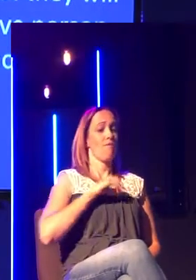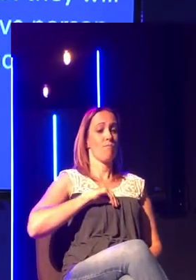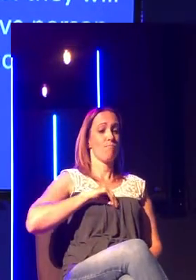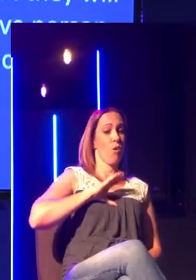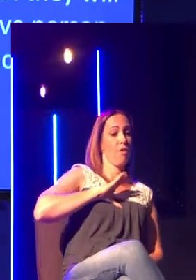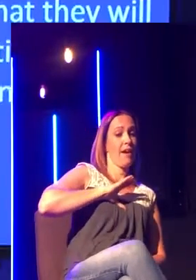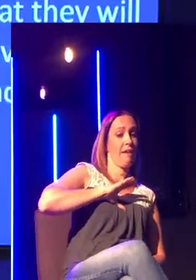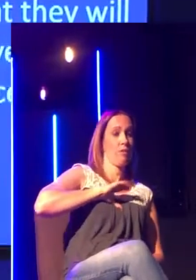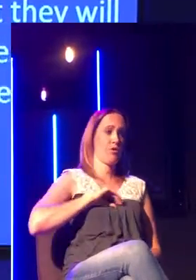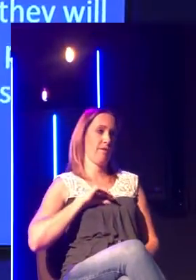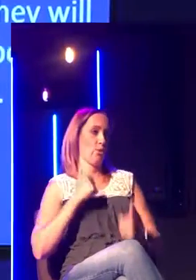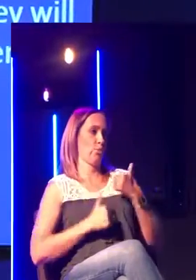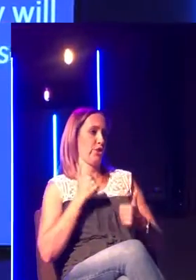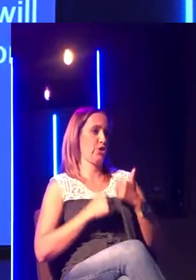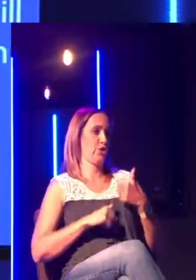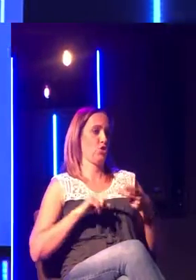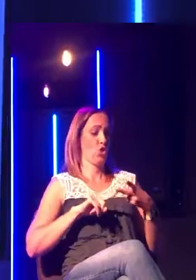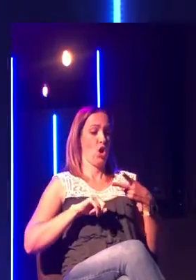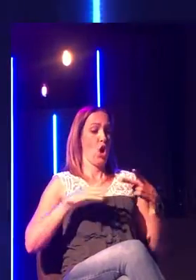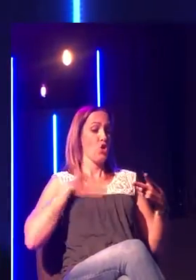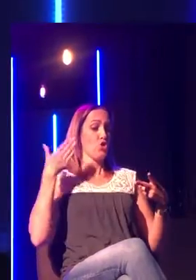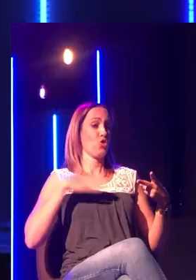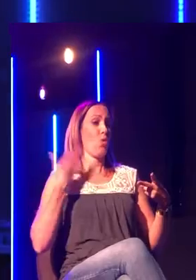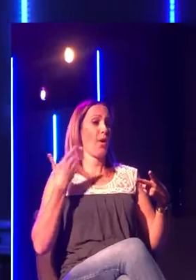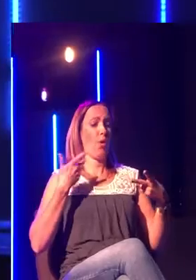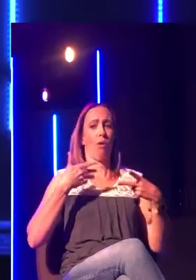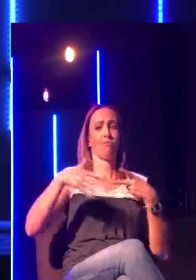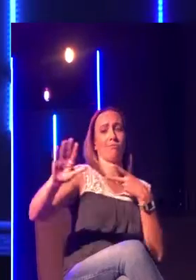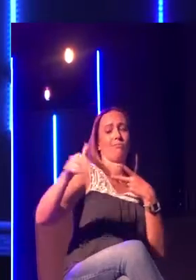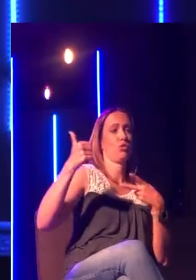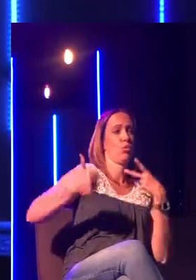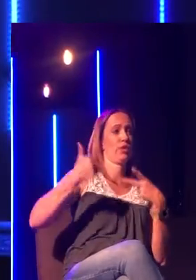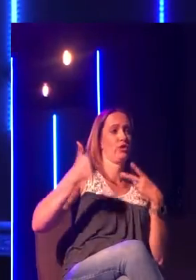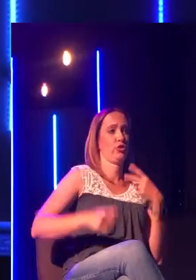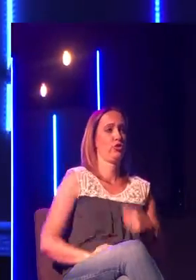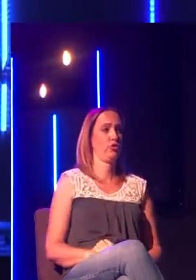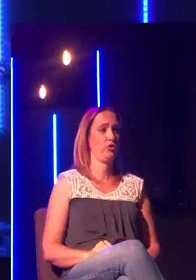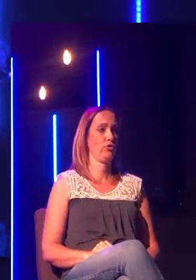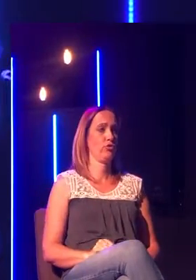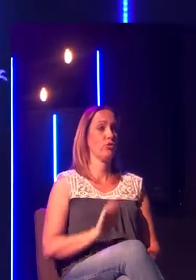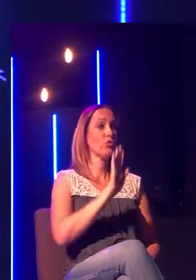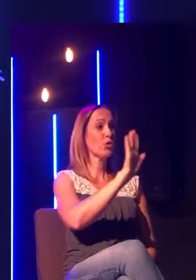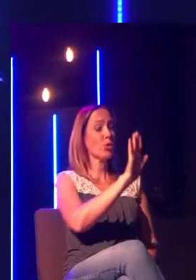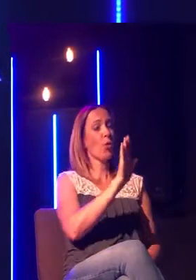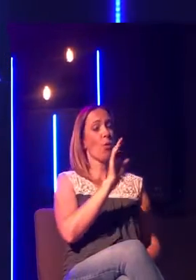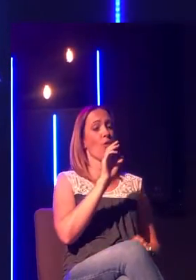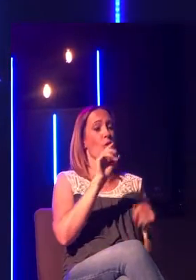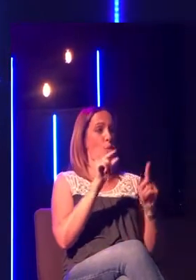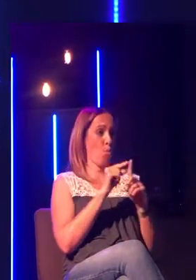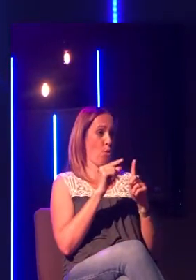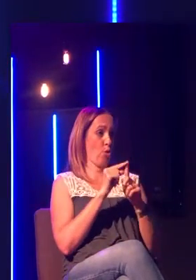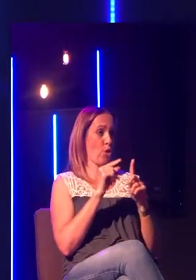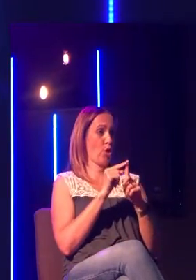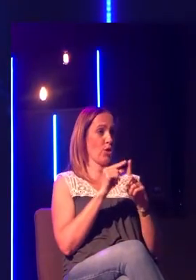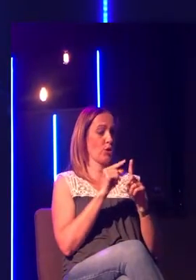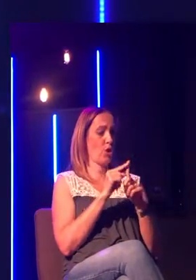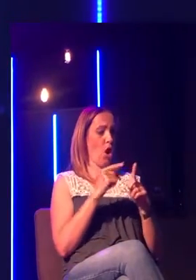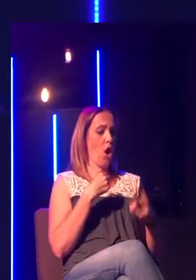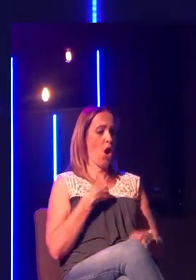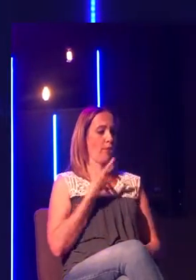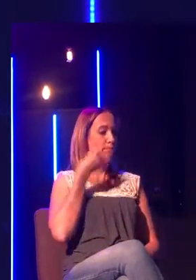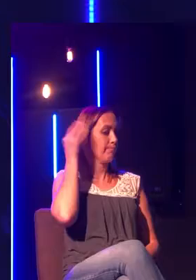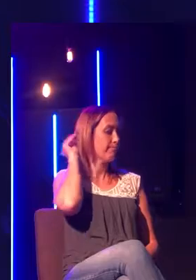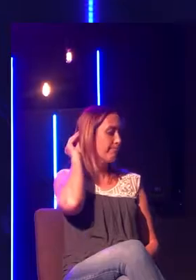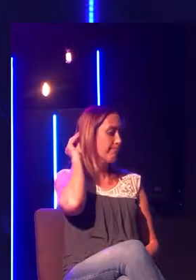yourself? Are you generating joy or repelling it away from you? Your words are being recorded in your